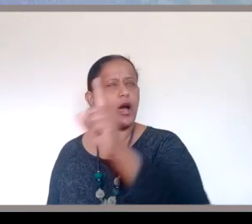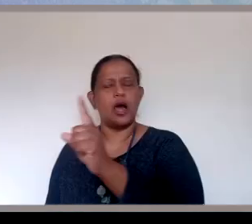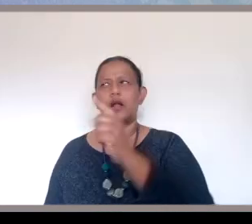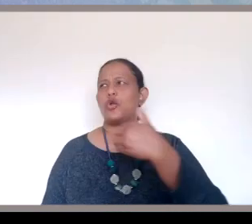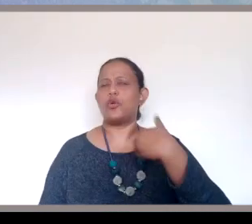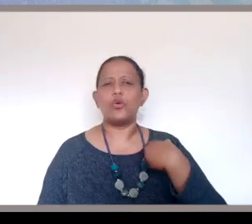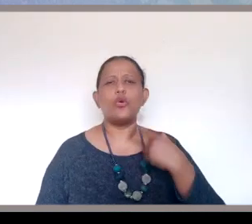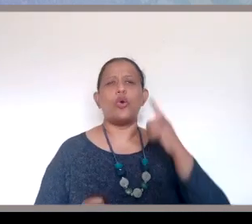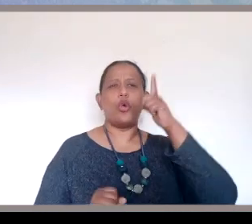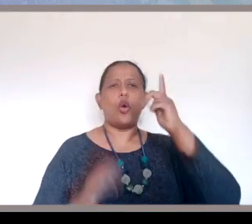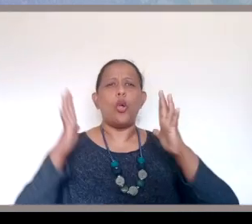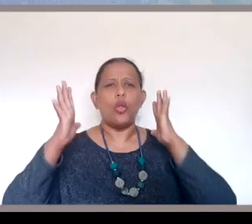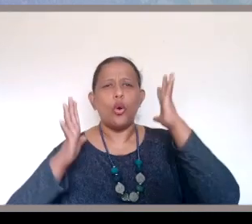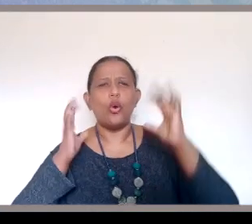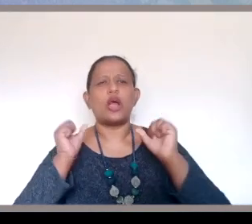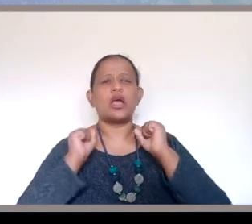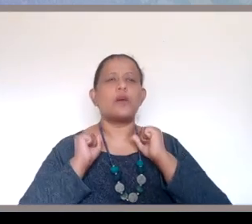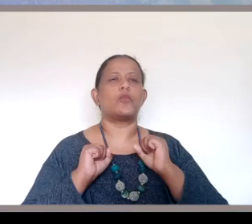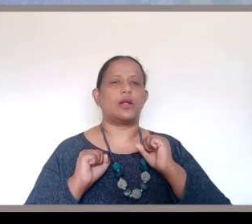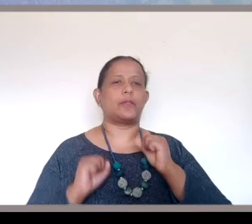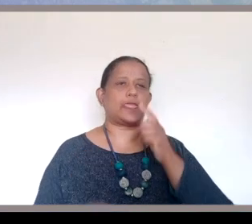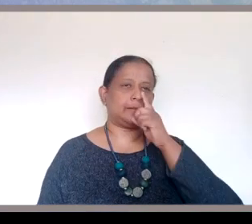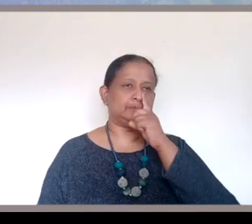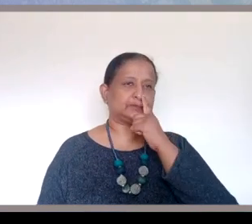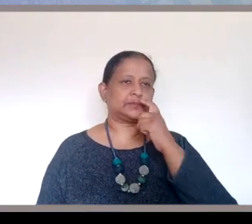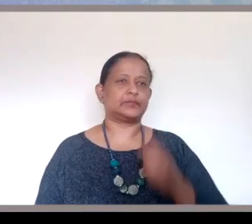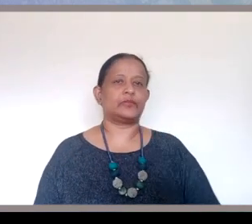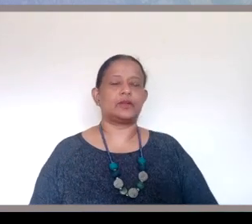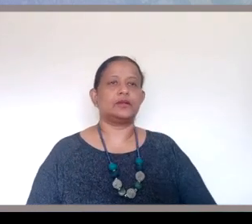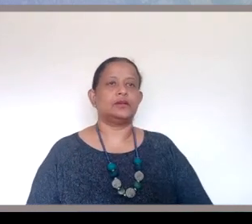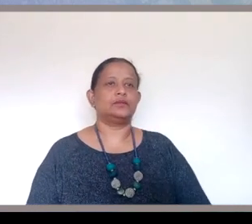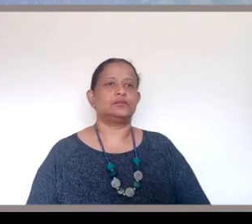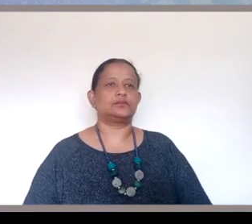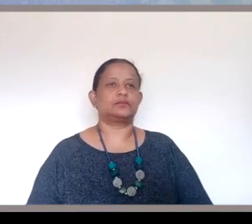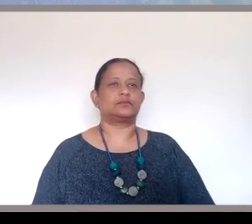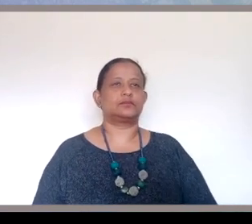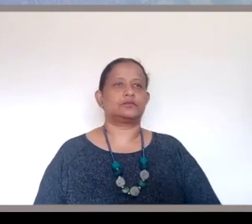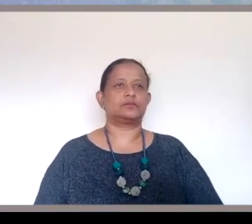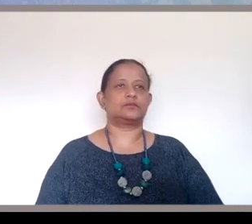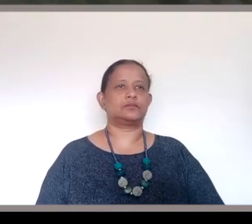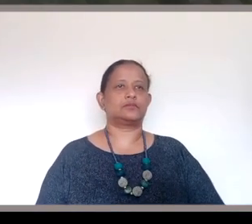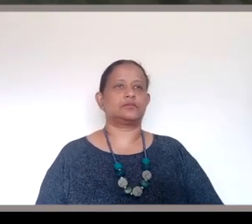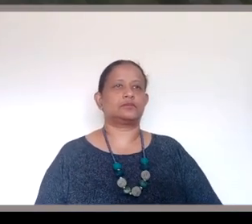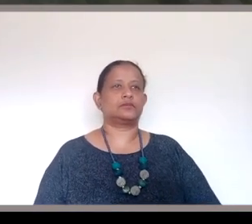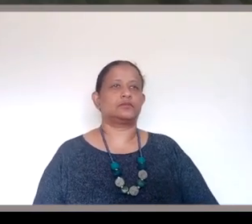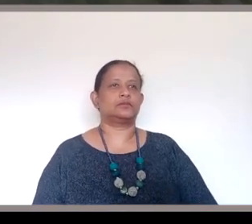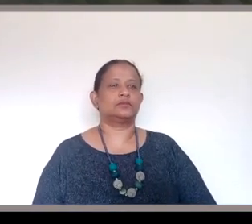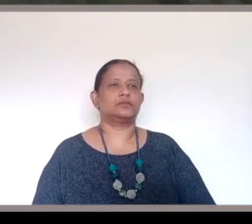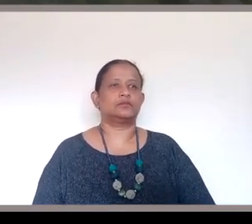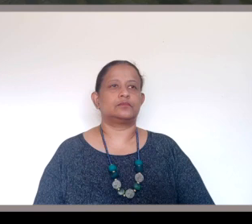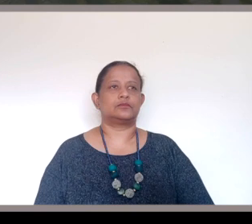By understanding how it operates. So, my next point is